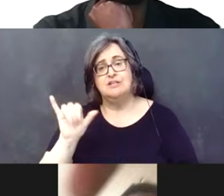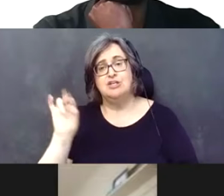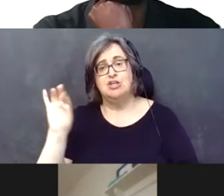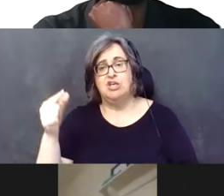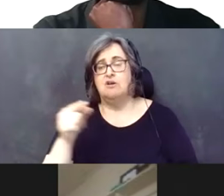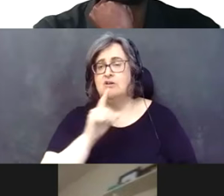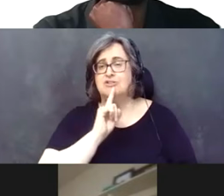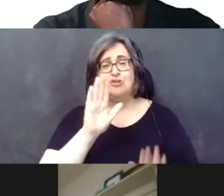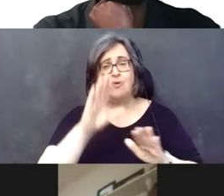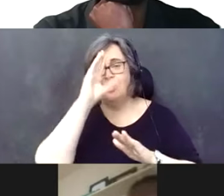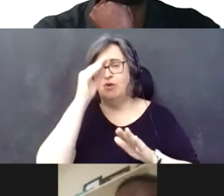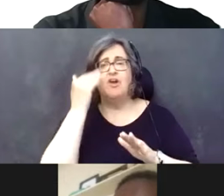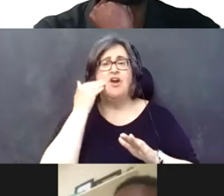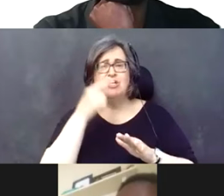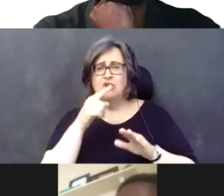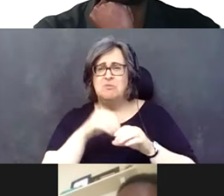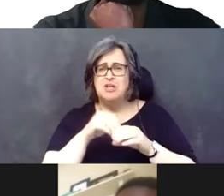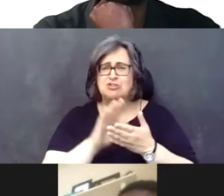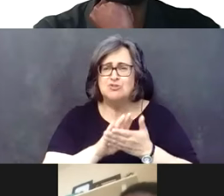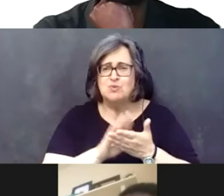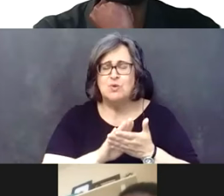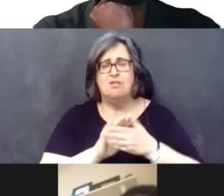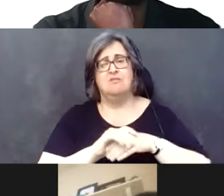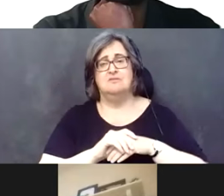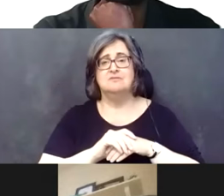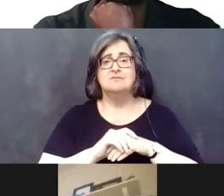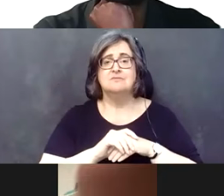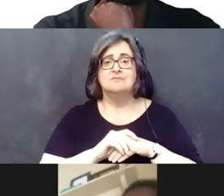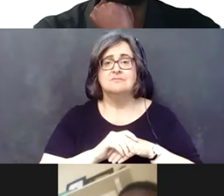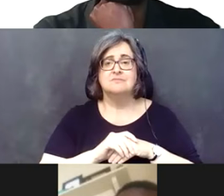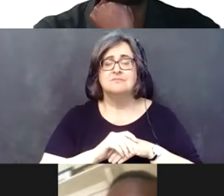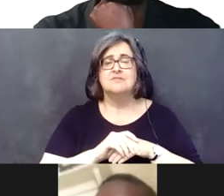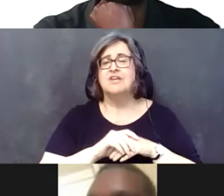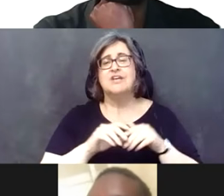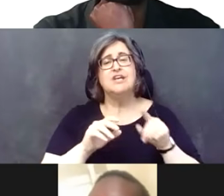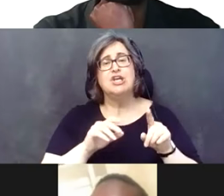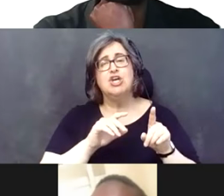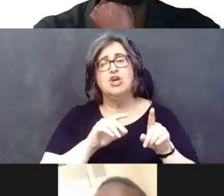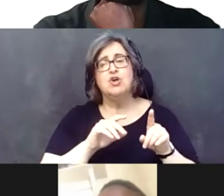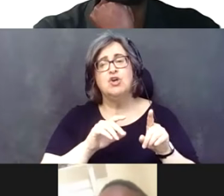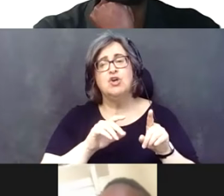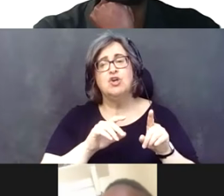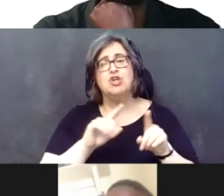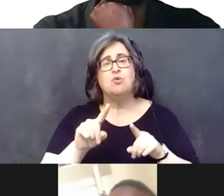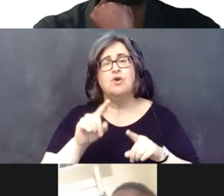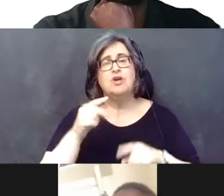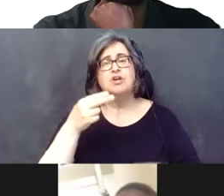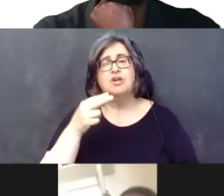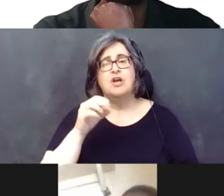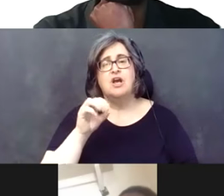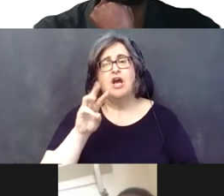known him in school, and he went to Hauser Community